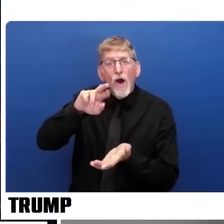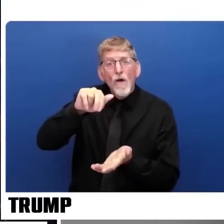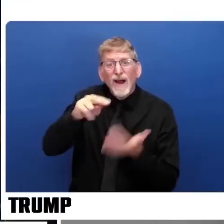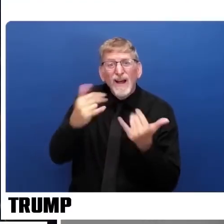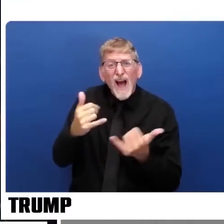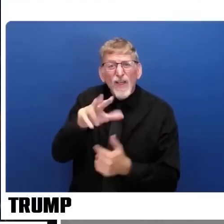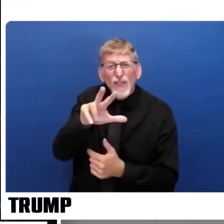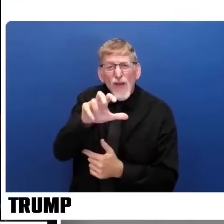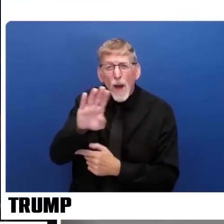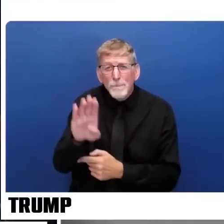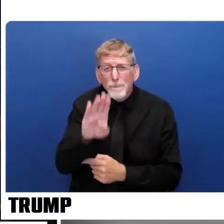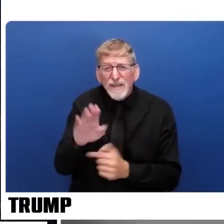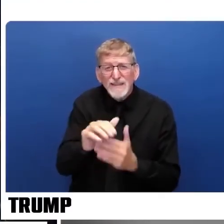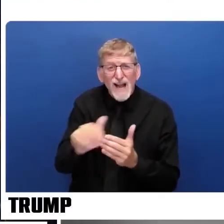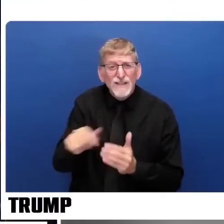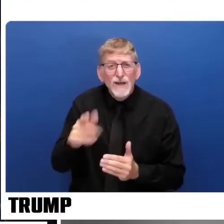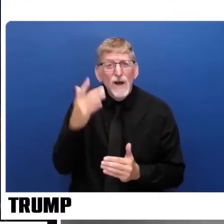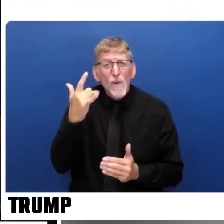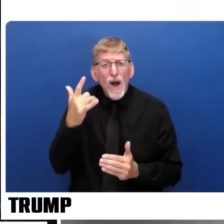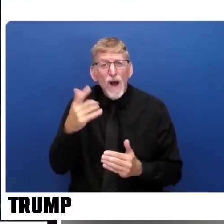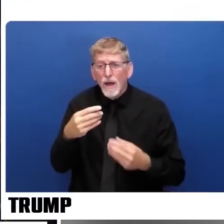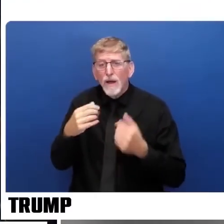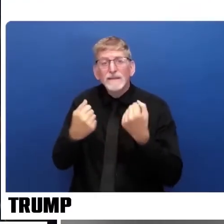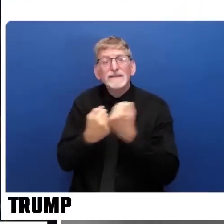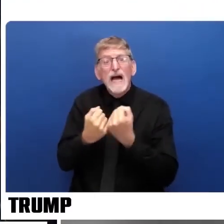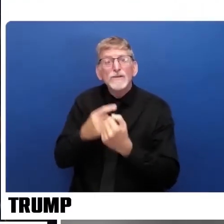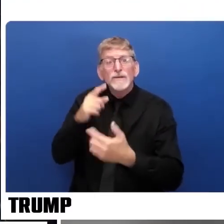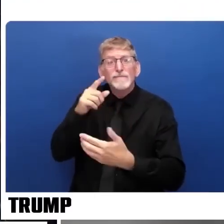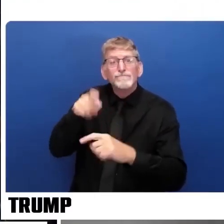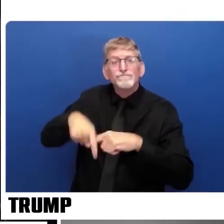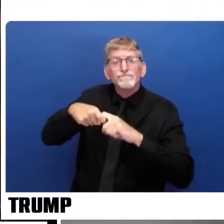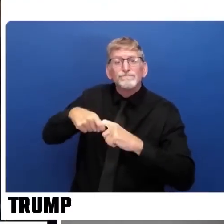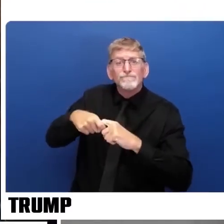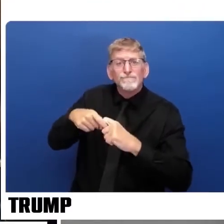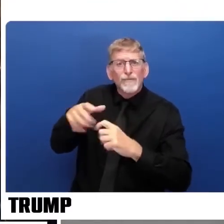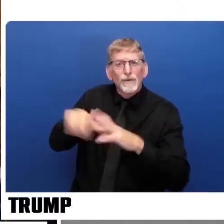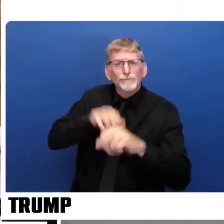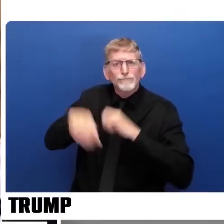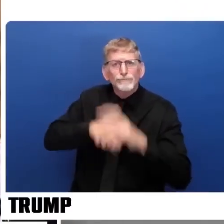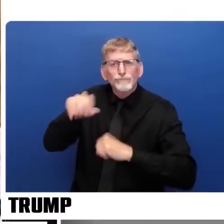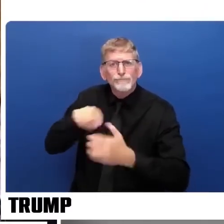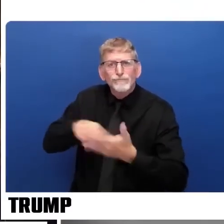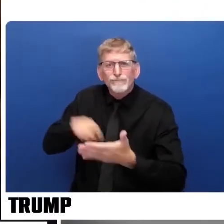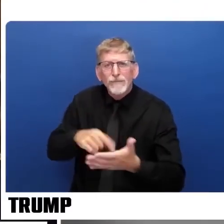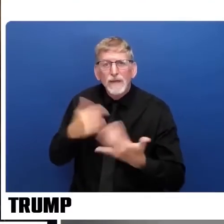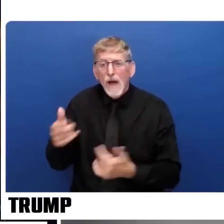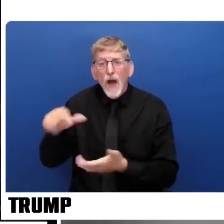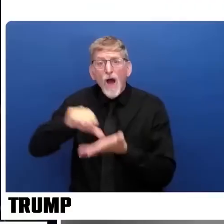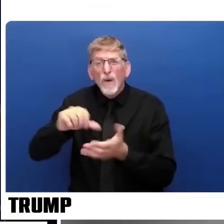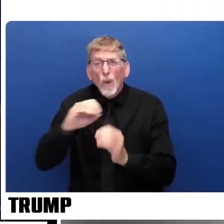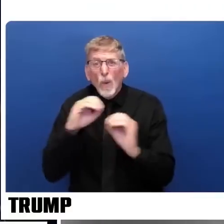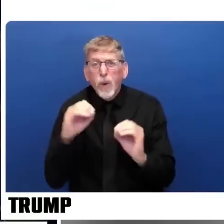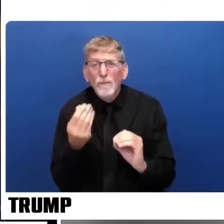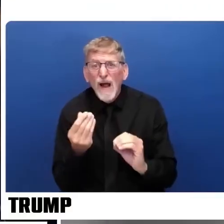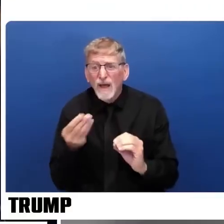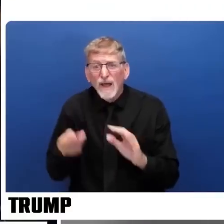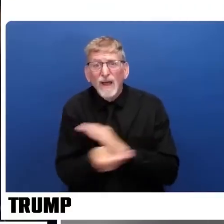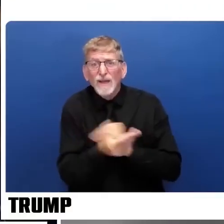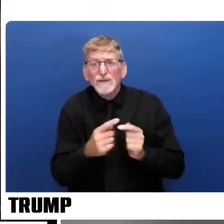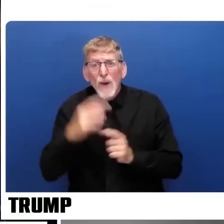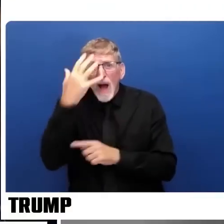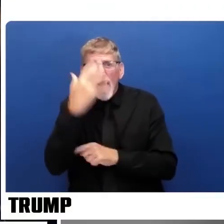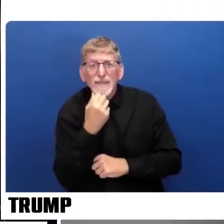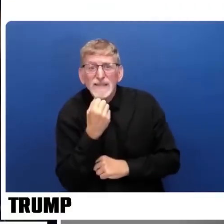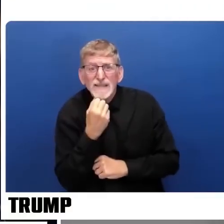had no money for Hamas or Hezbollah or any of the 28 different spheres of terror. And they are spheres